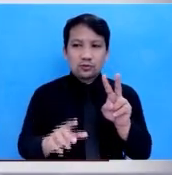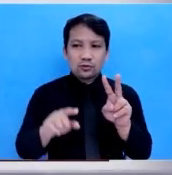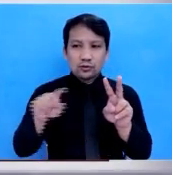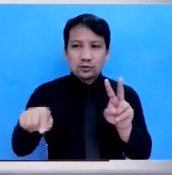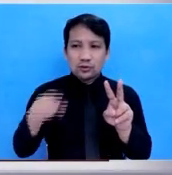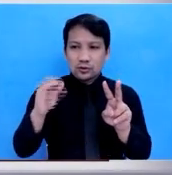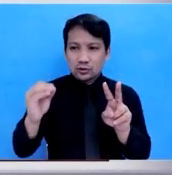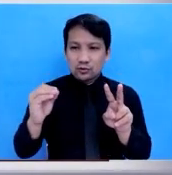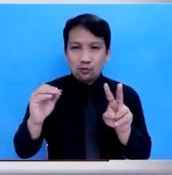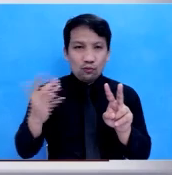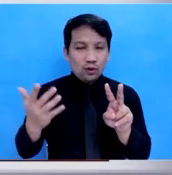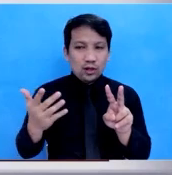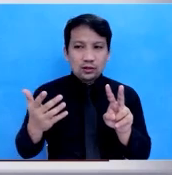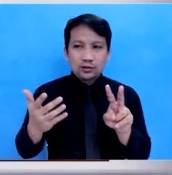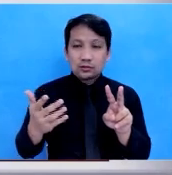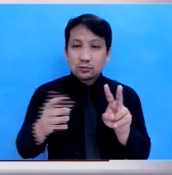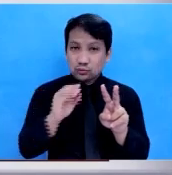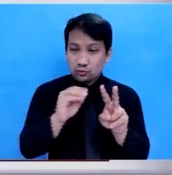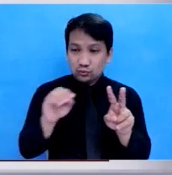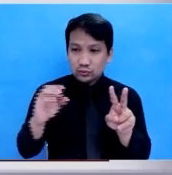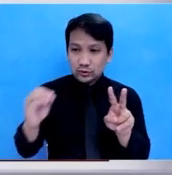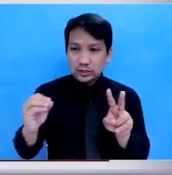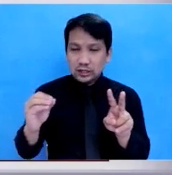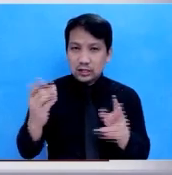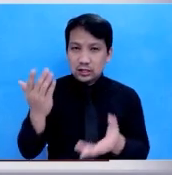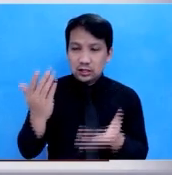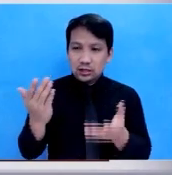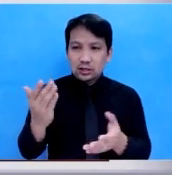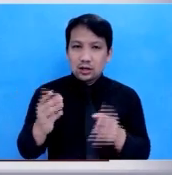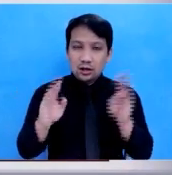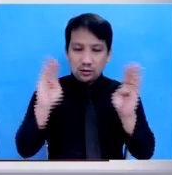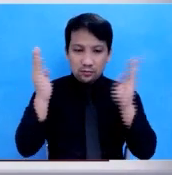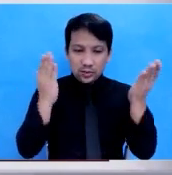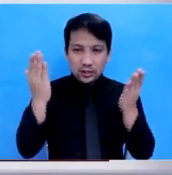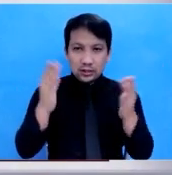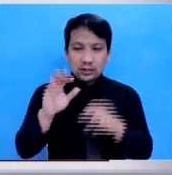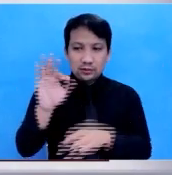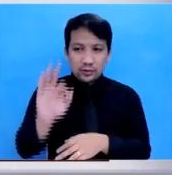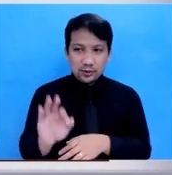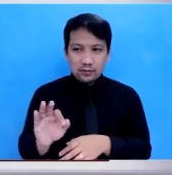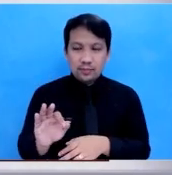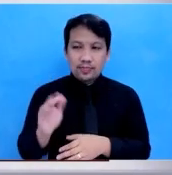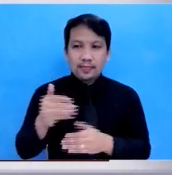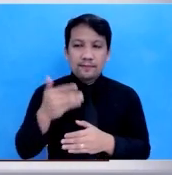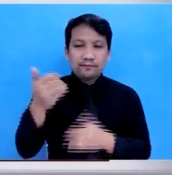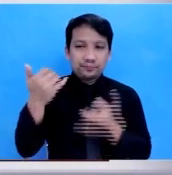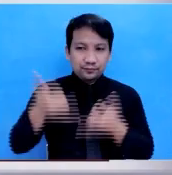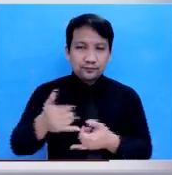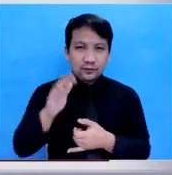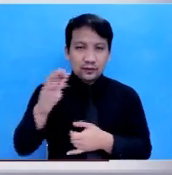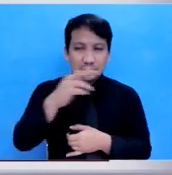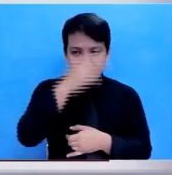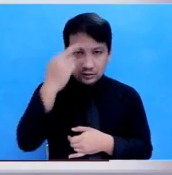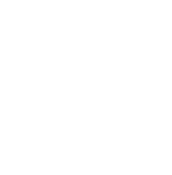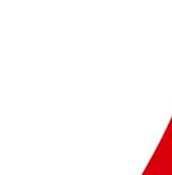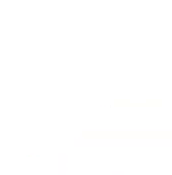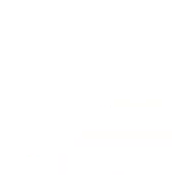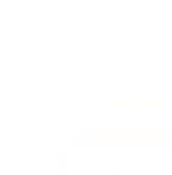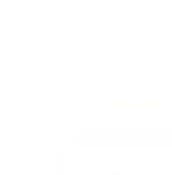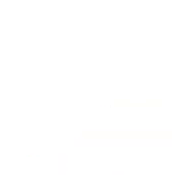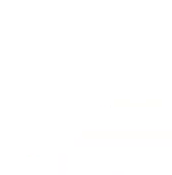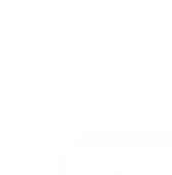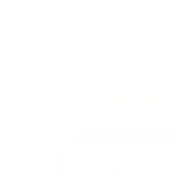losses. Sunod nila mga kalaban ang Malaysia sa Biyernes. Muli itong lalaruin sa Rizal Memorial Stadium.